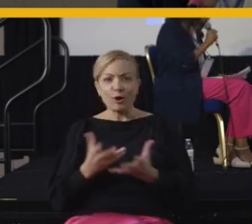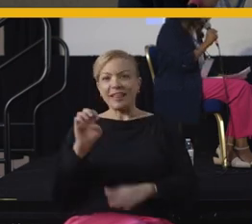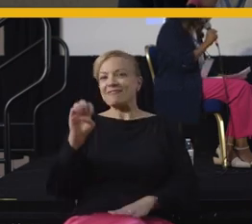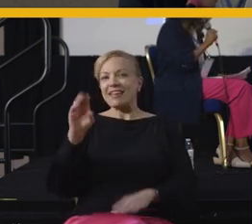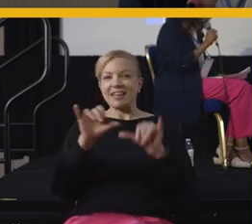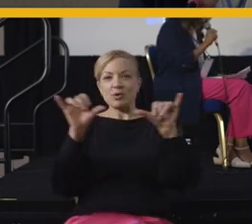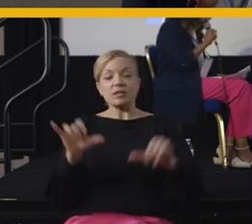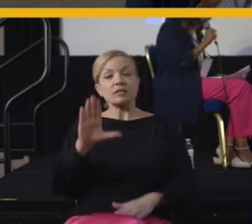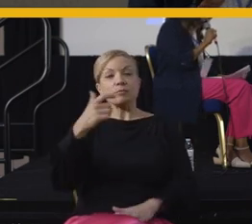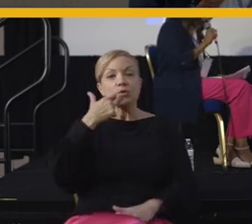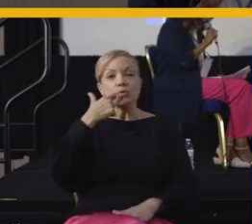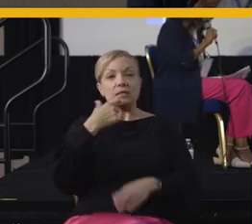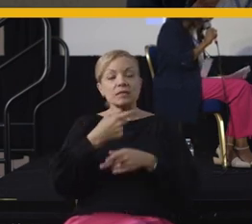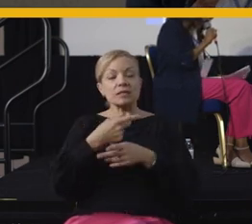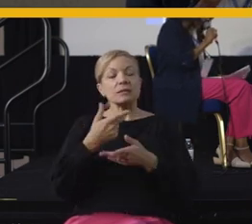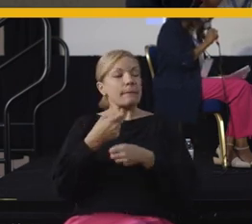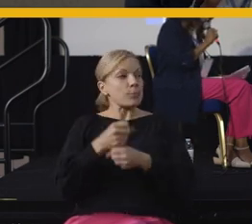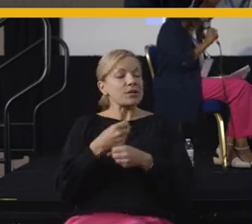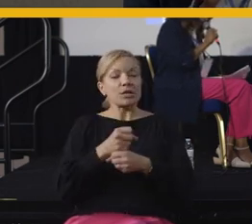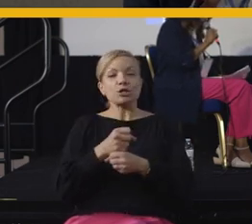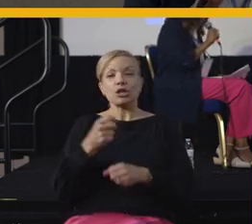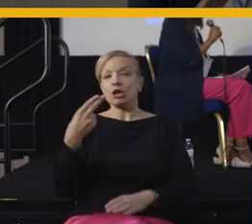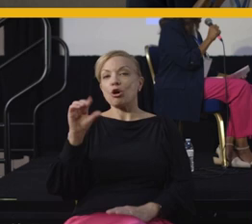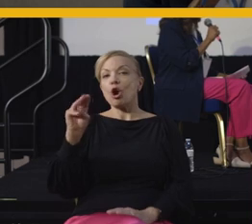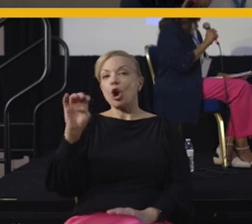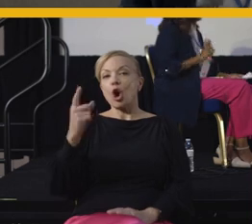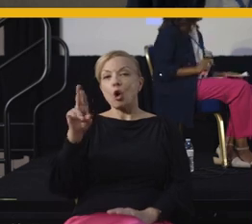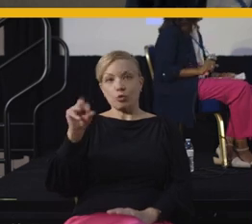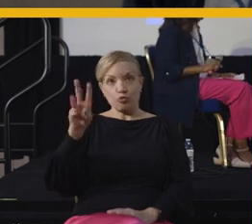project, Homegrown, Future Visions, with Firelight, CAM, and PBS?